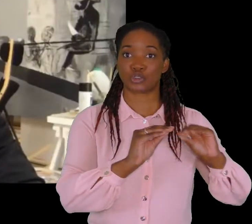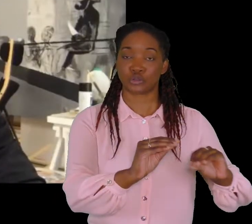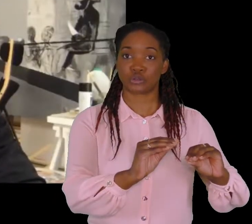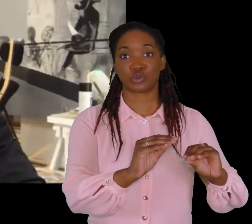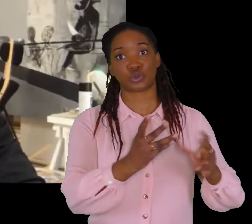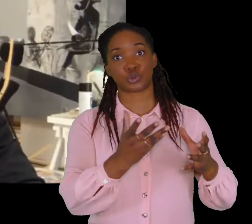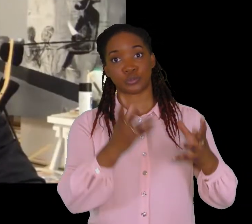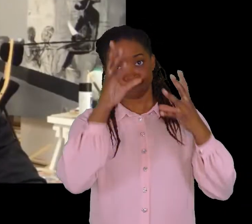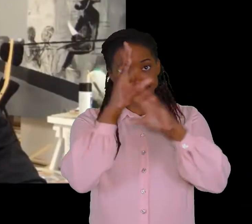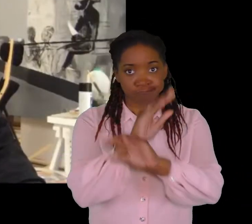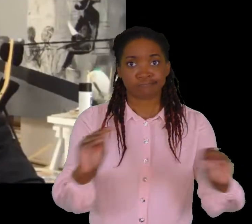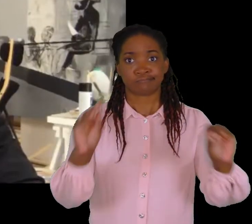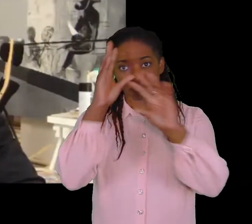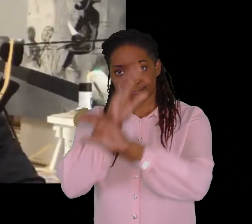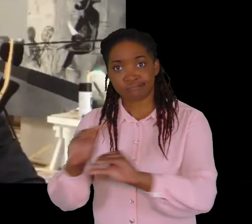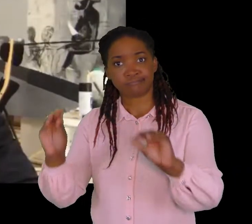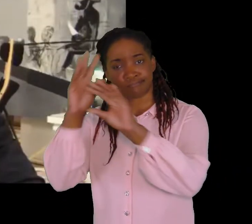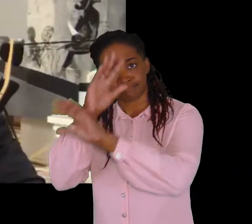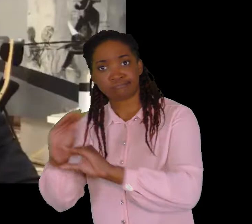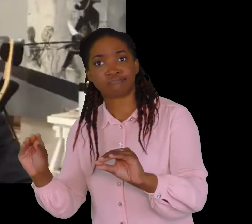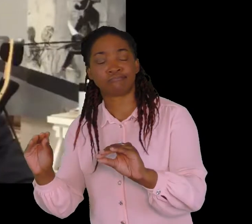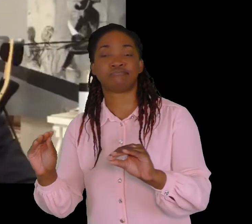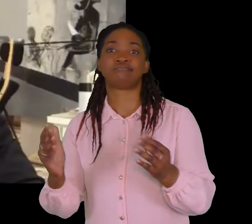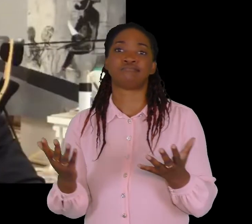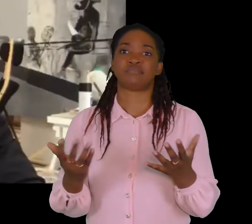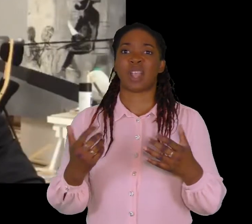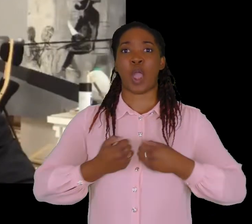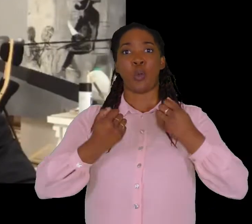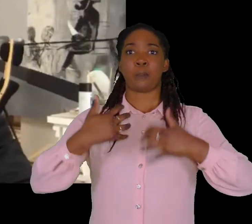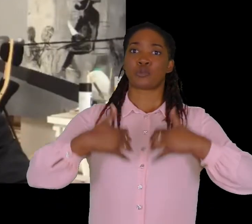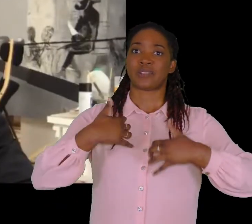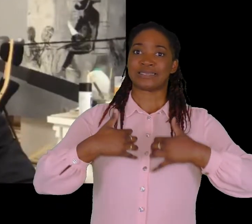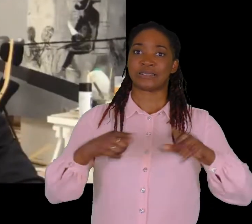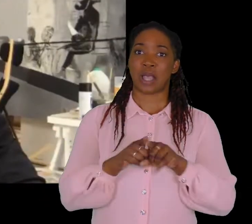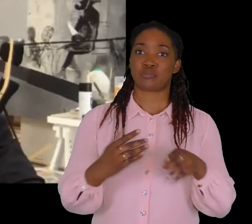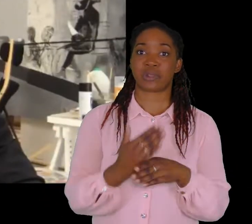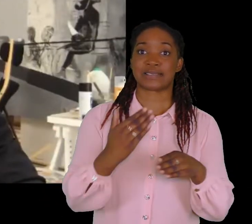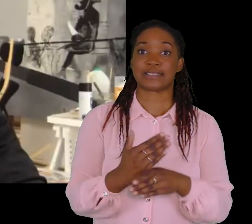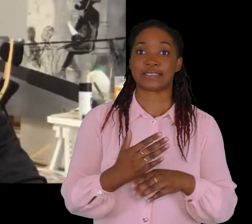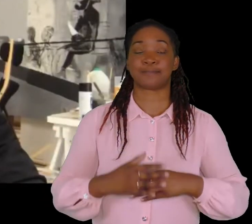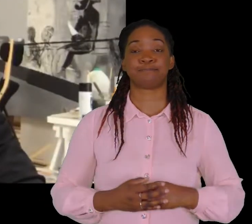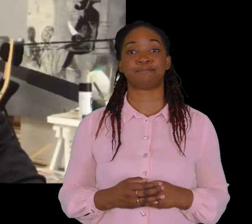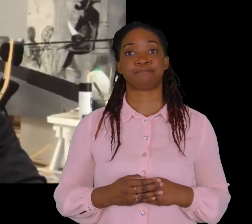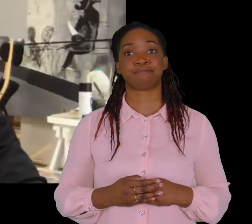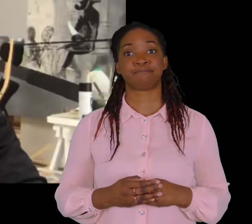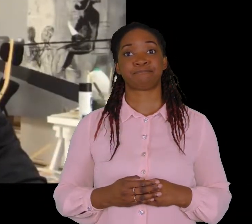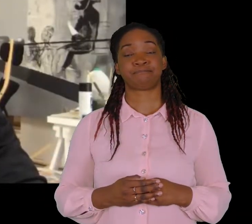nature to re-inform on the motivations and of our practice.